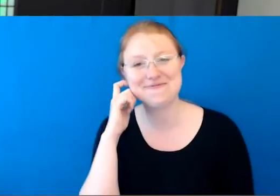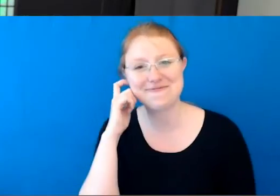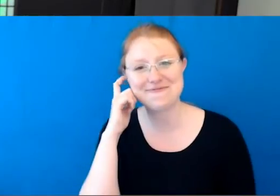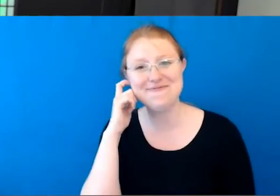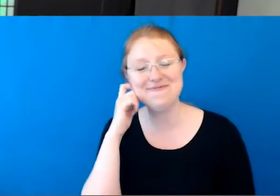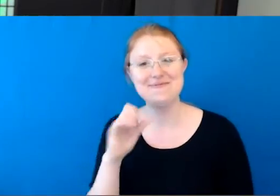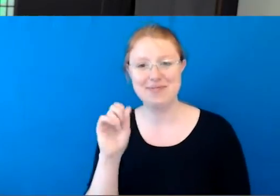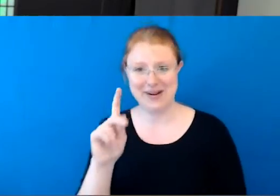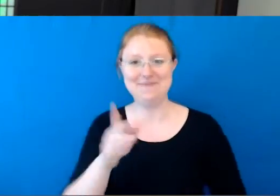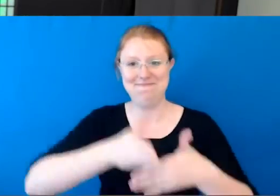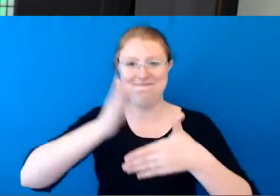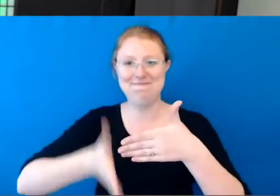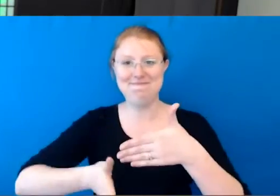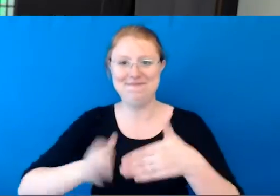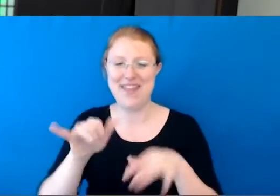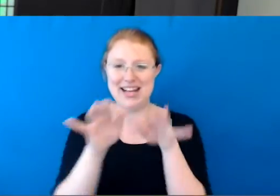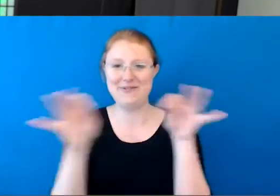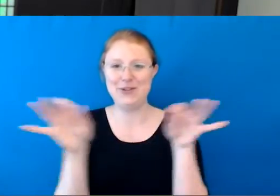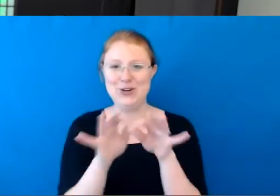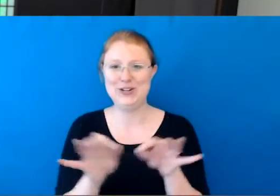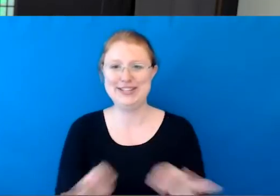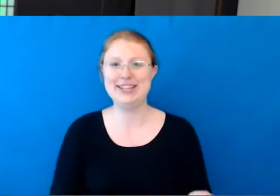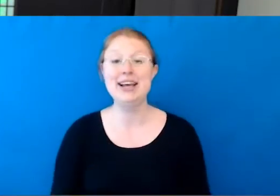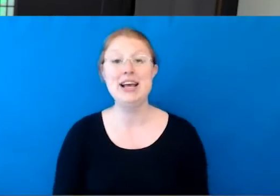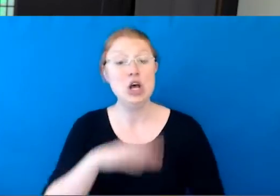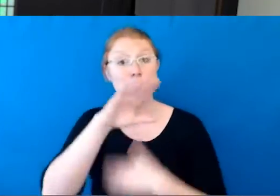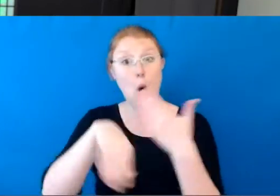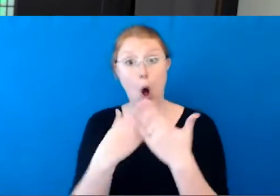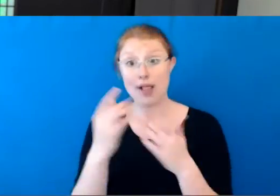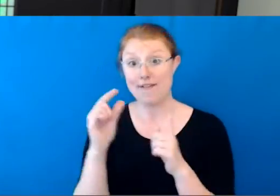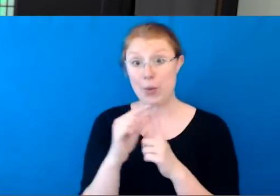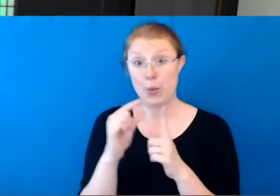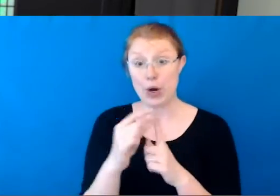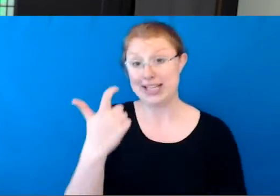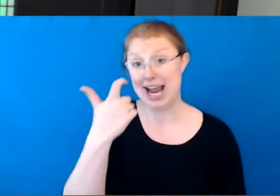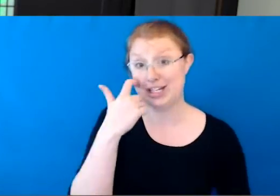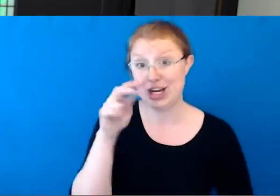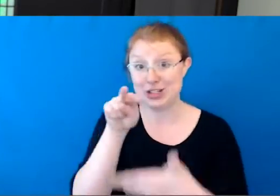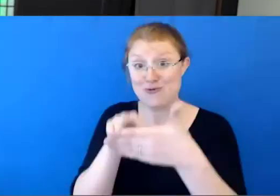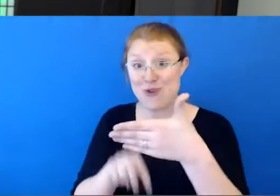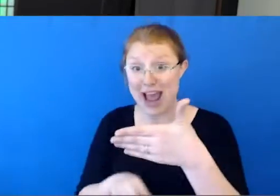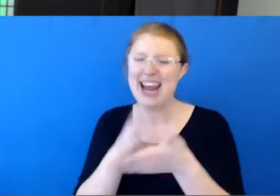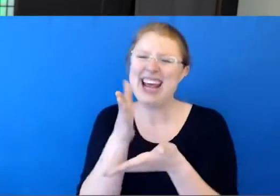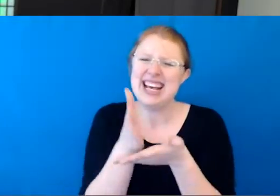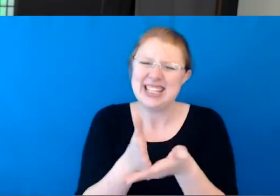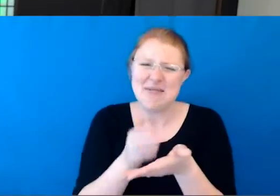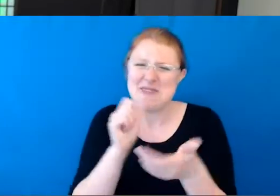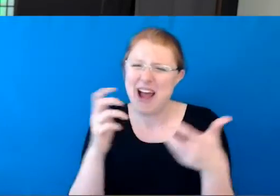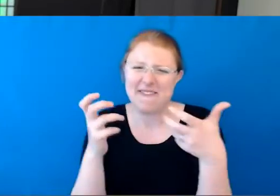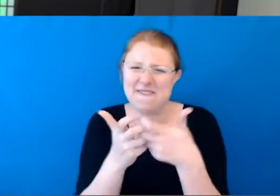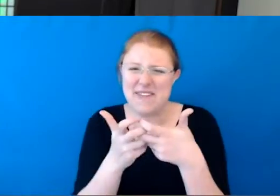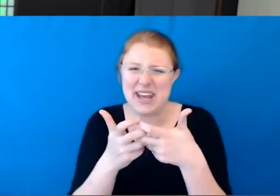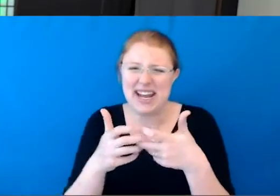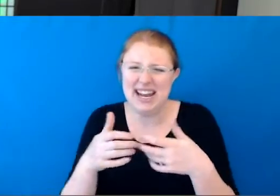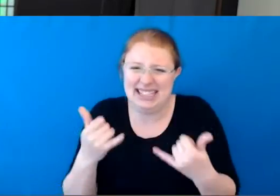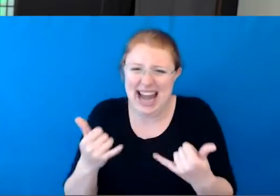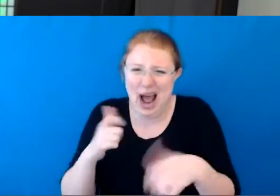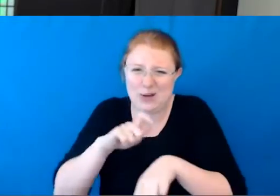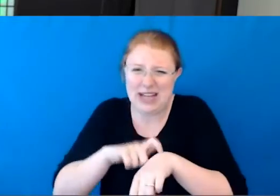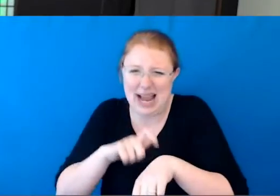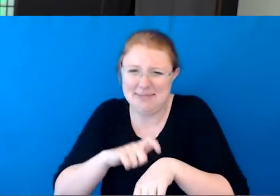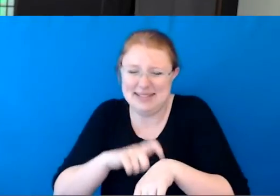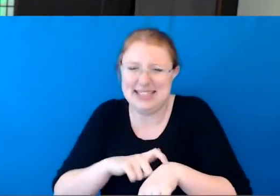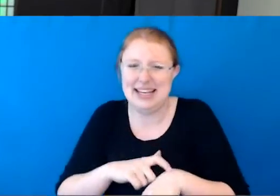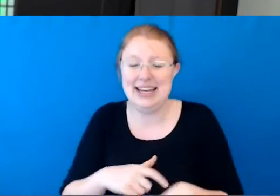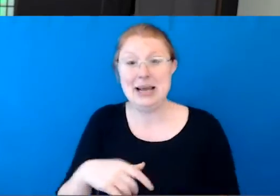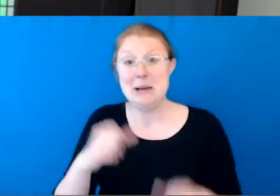discourse here, the words that I just read to you, don't really fit well into our modern culture. I don't think that there are many moms that